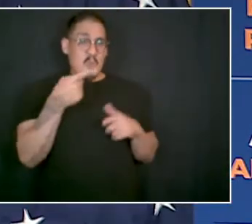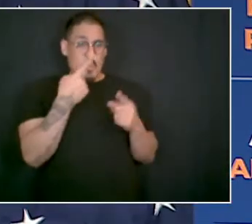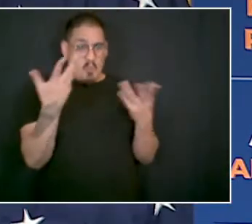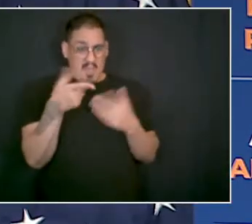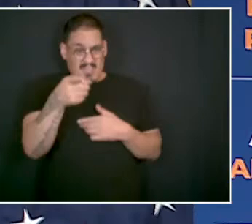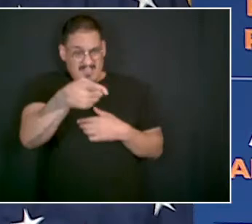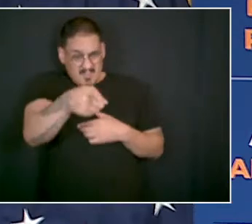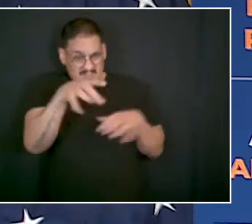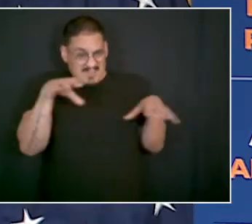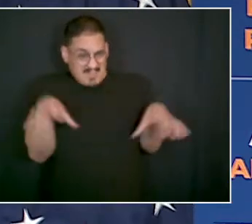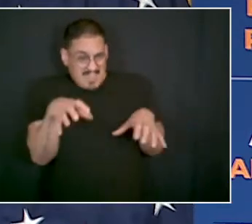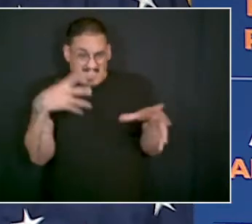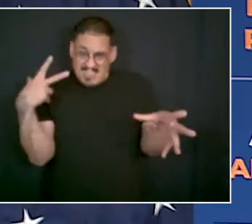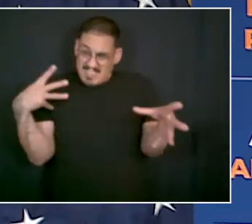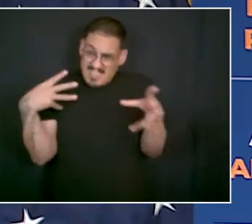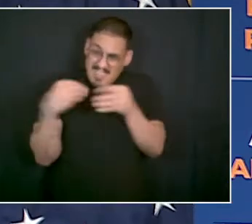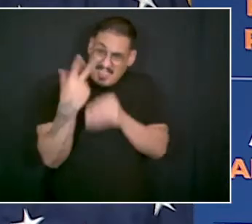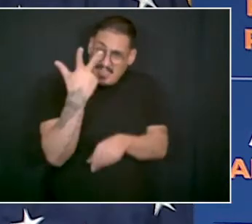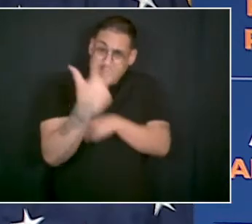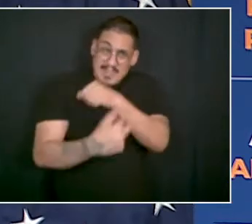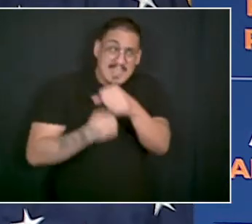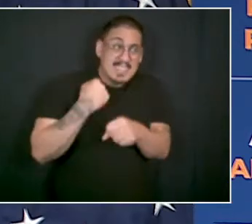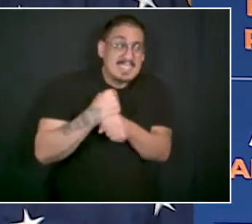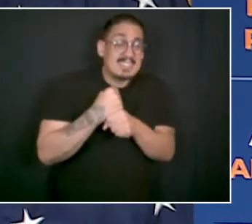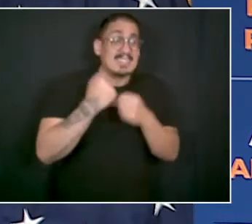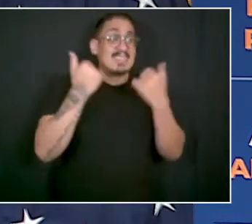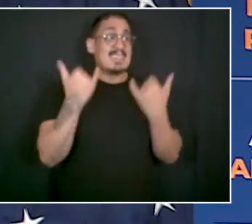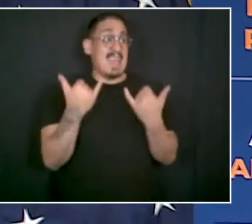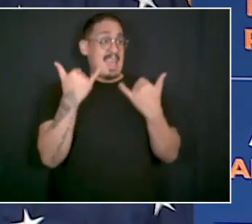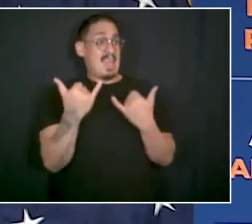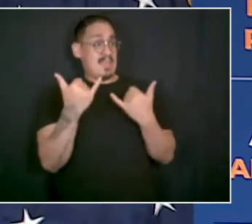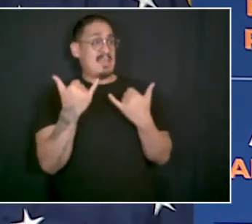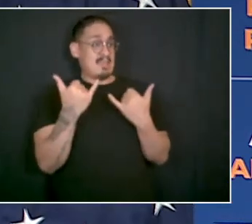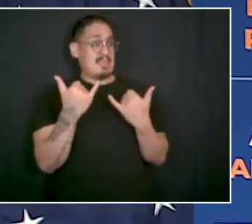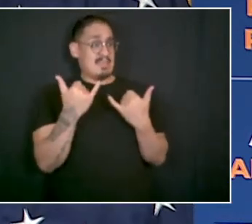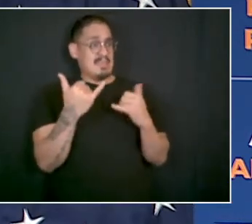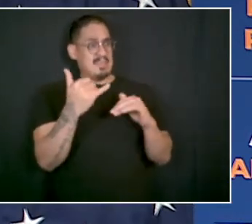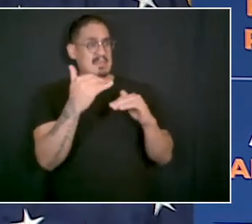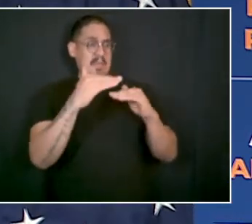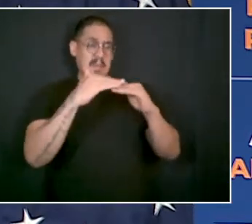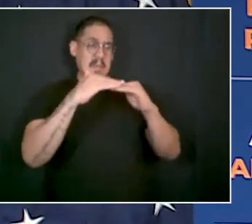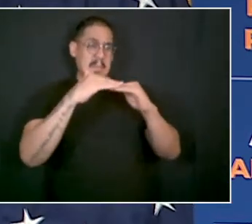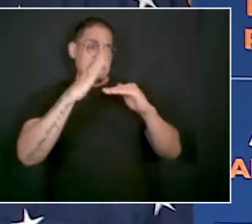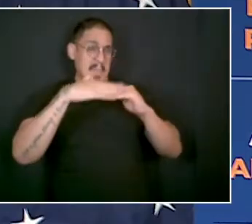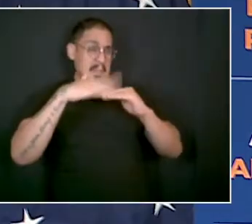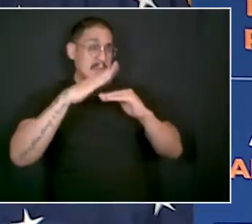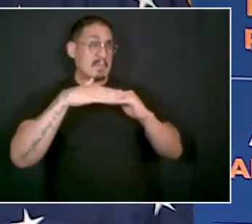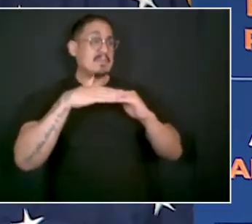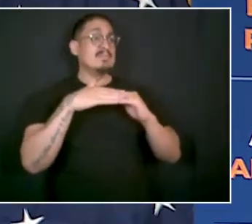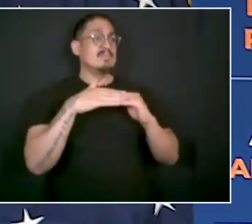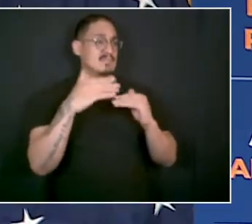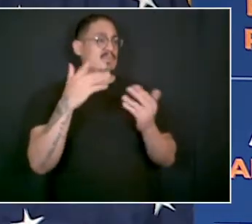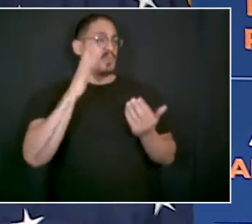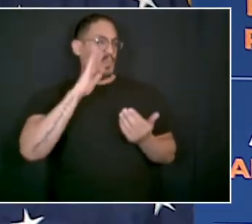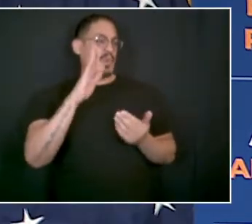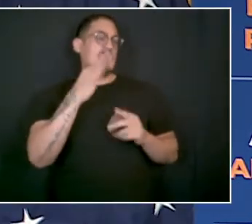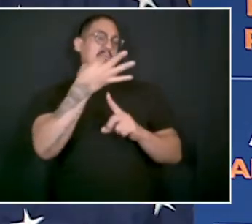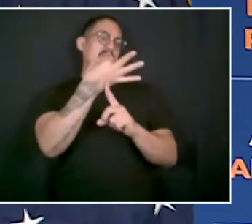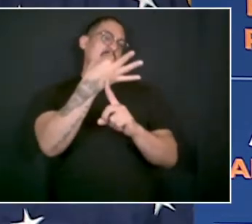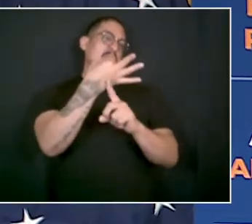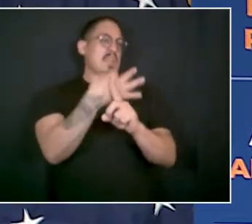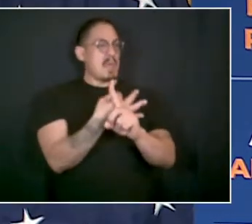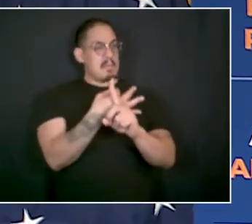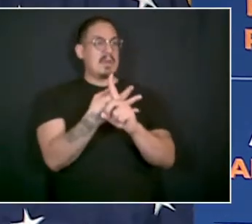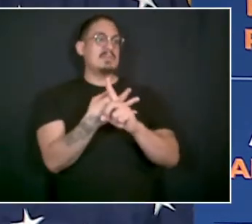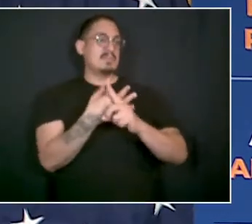at a minimum, we have another 9 months at a minimum that we're going to move things forward. And he's going to map out some of the things